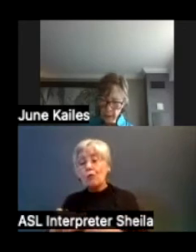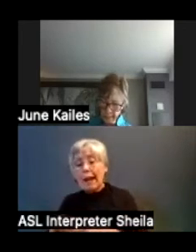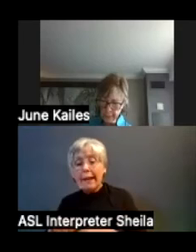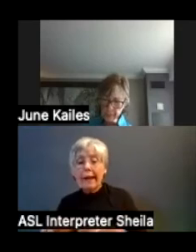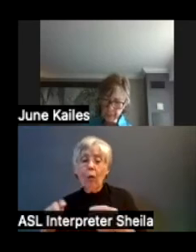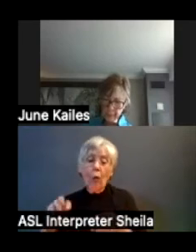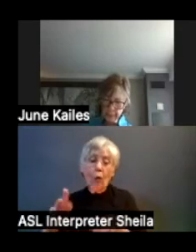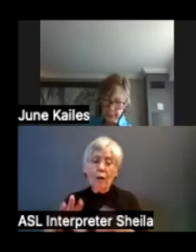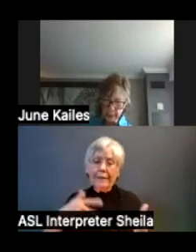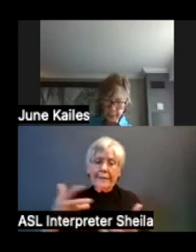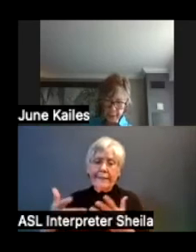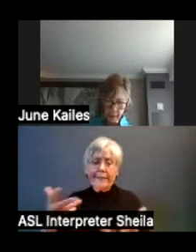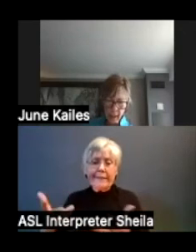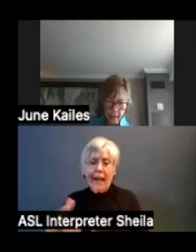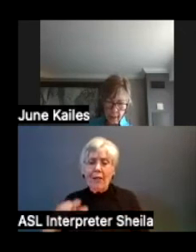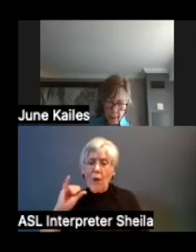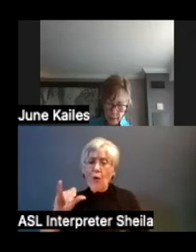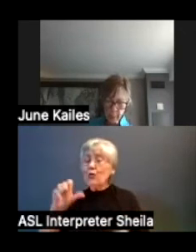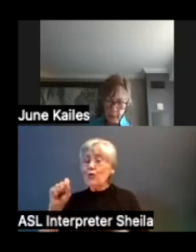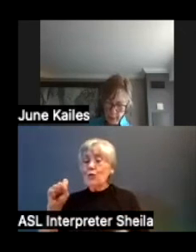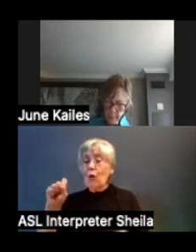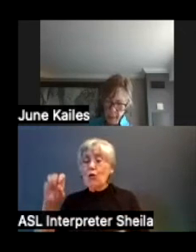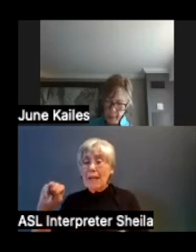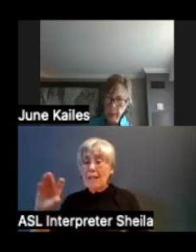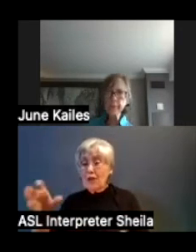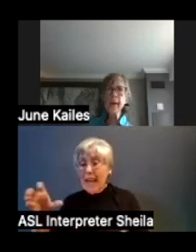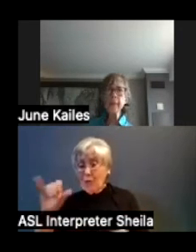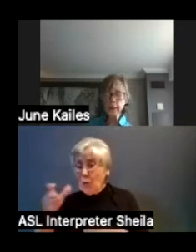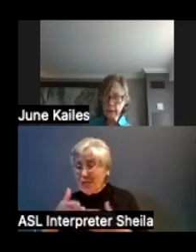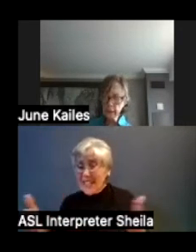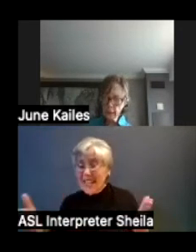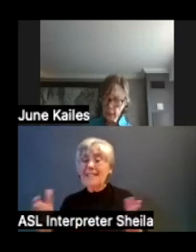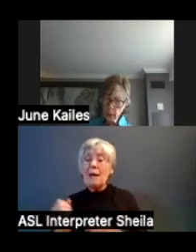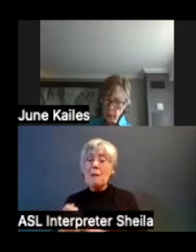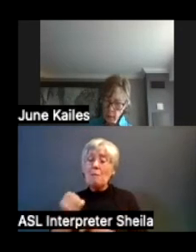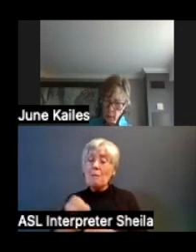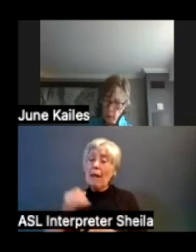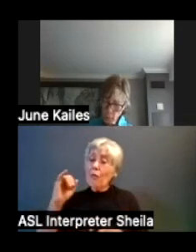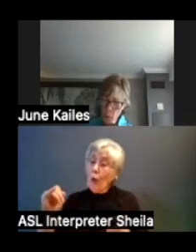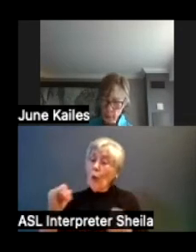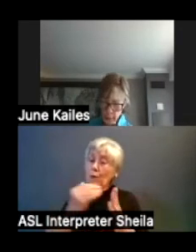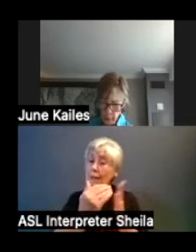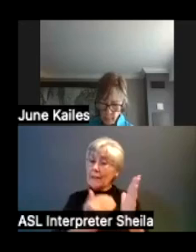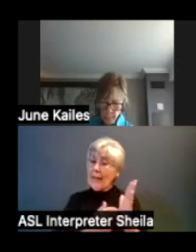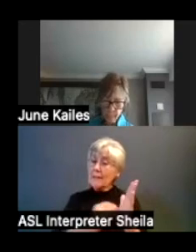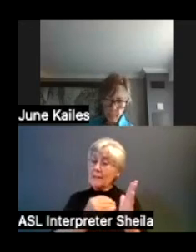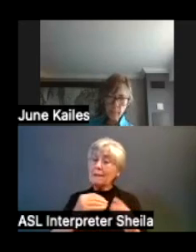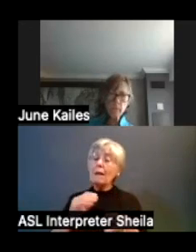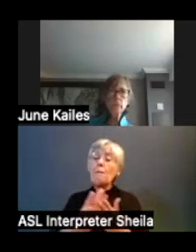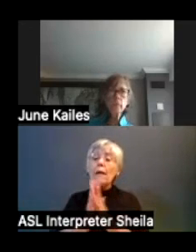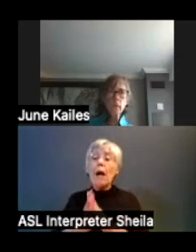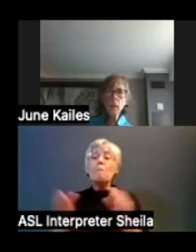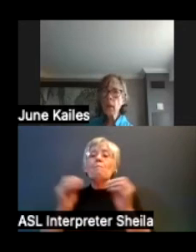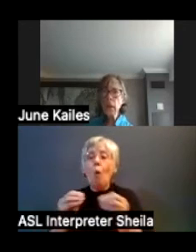channels. These are the things, I think, that really make the lessons more real.